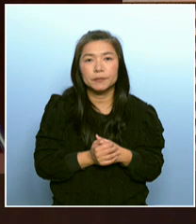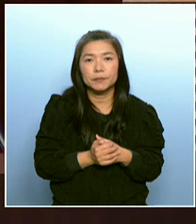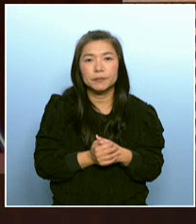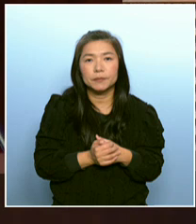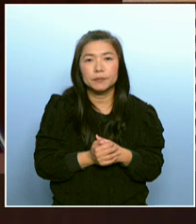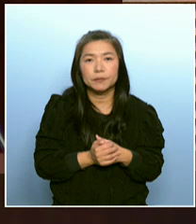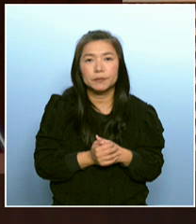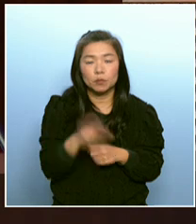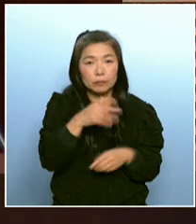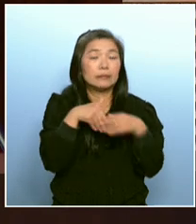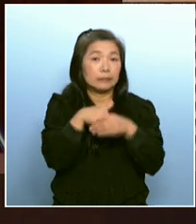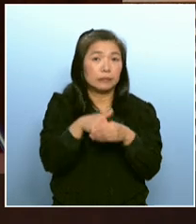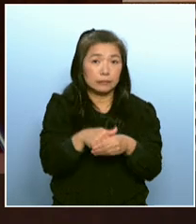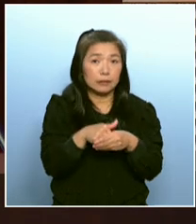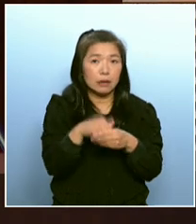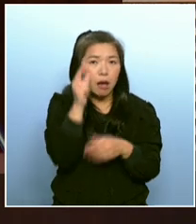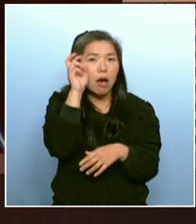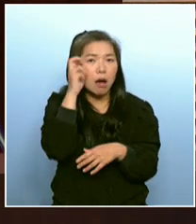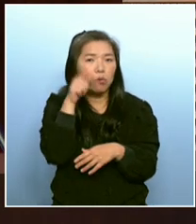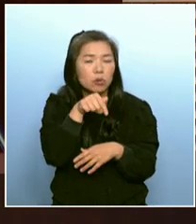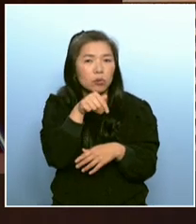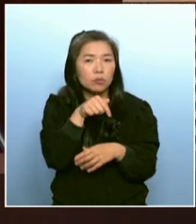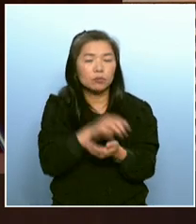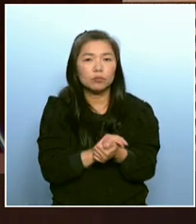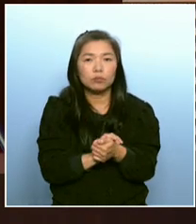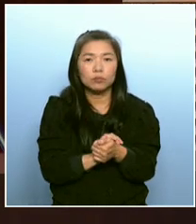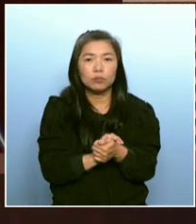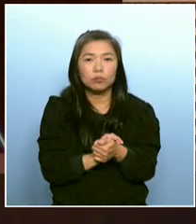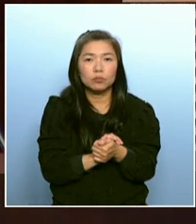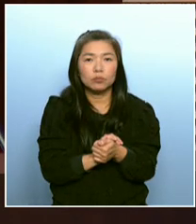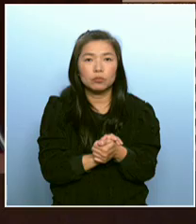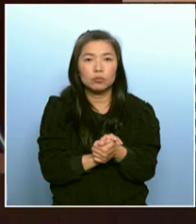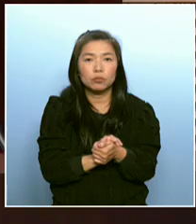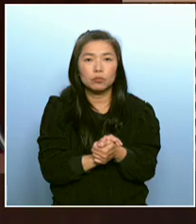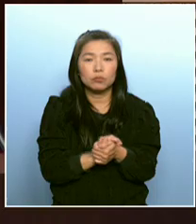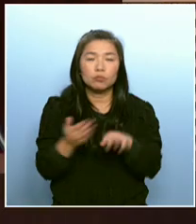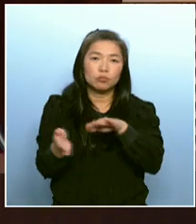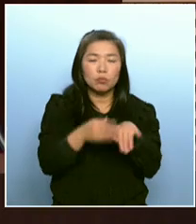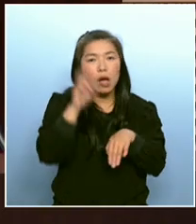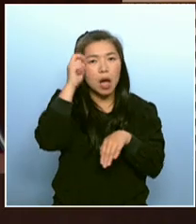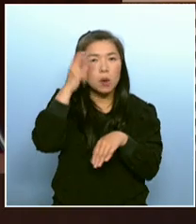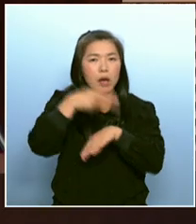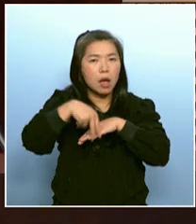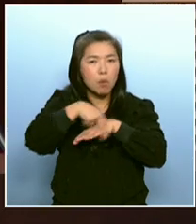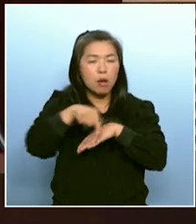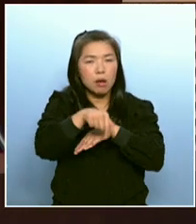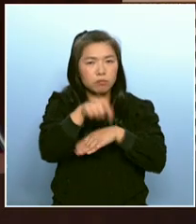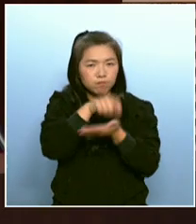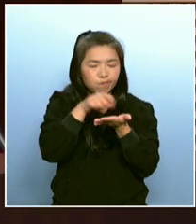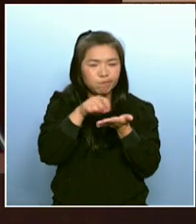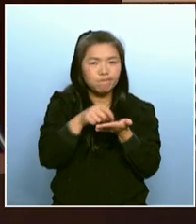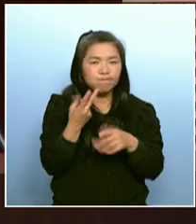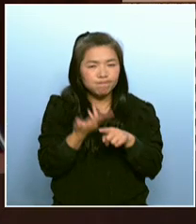of quotas we should approve. That is, we allow participants from families that earned lower than 75% of the monthly